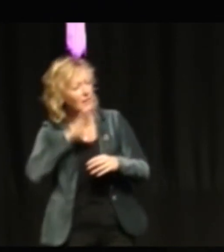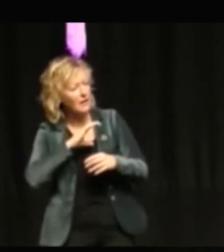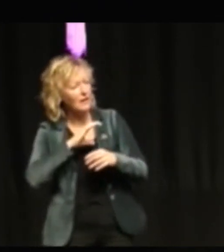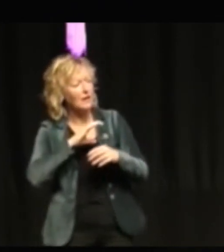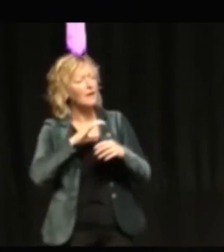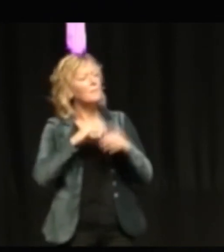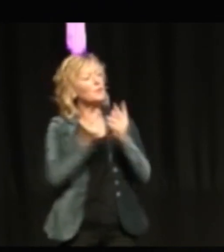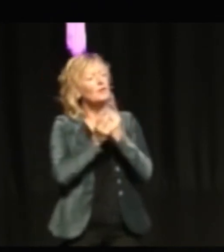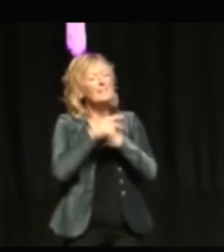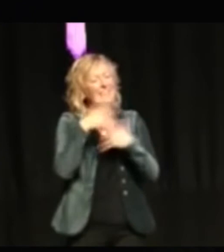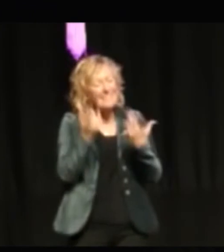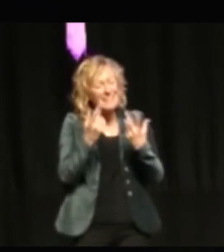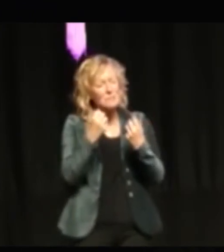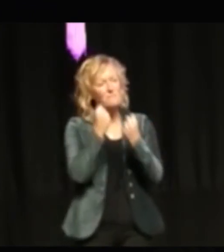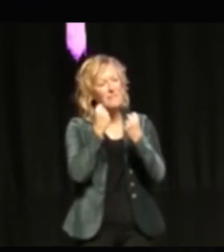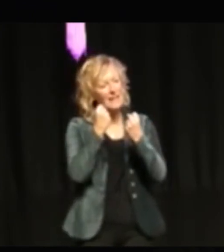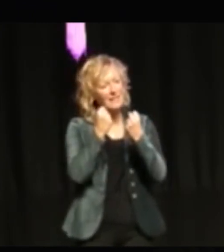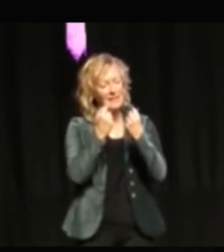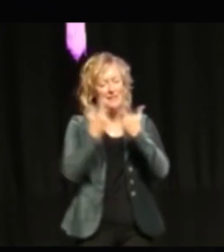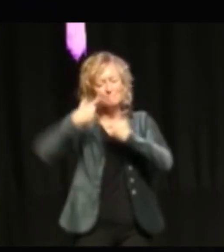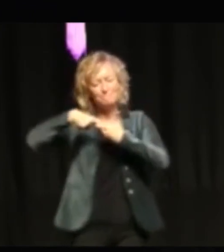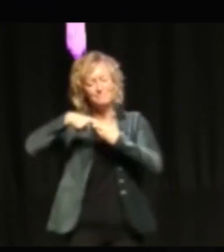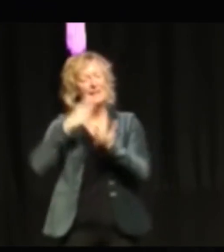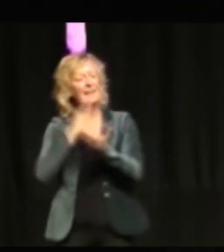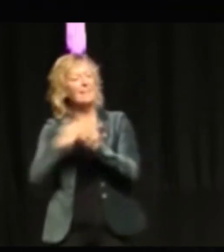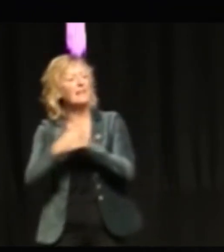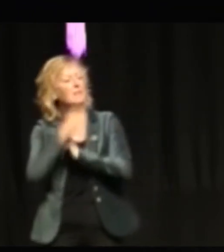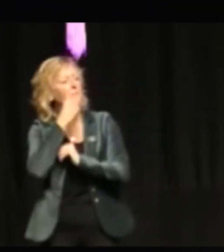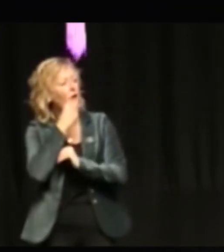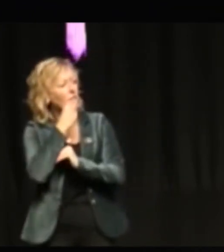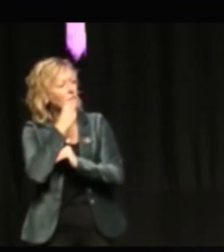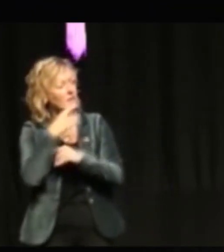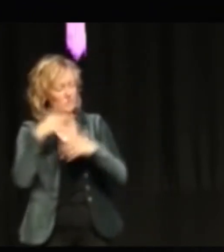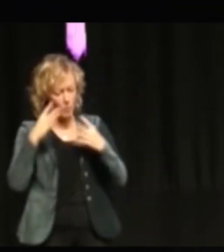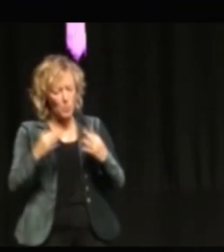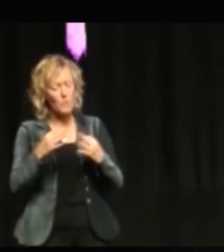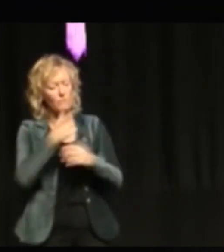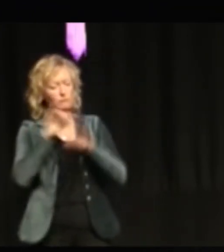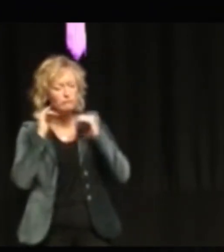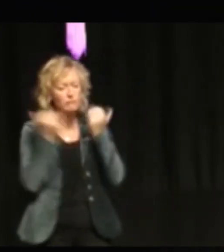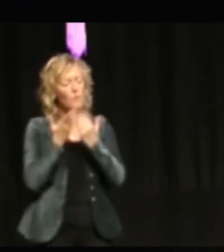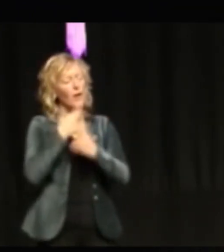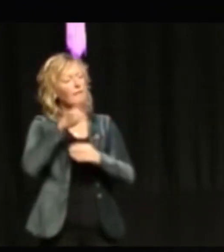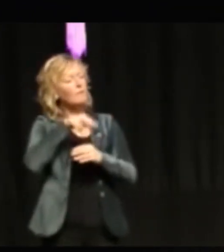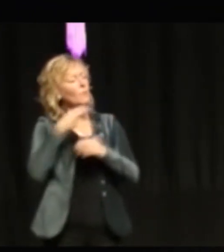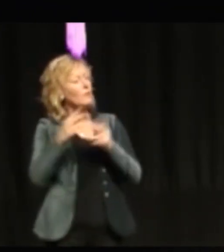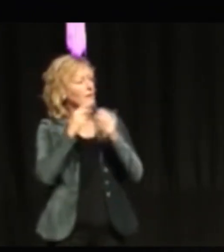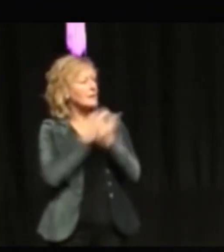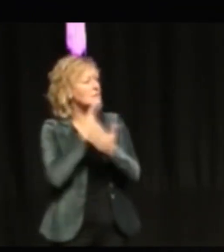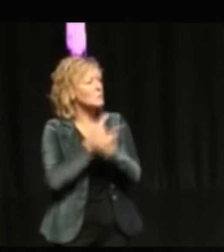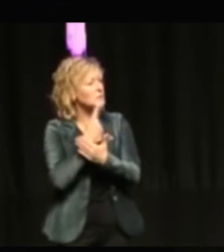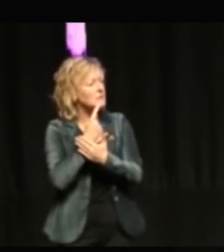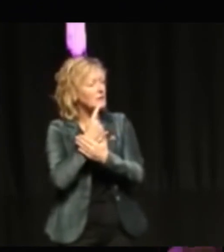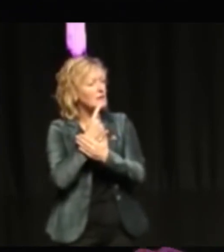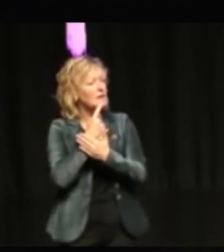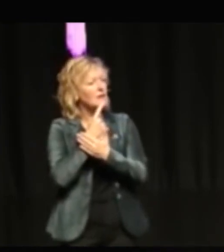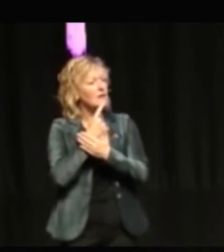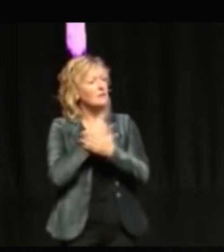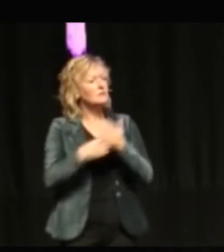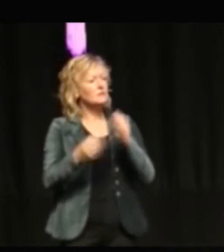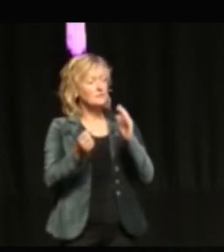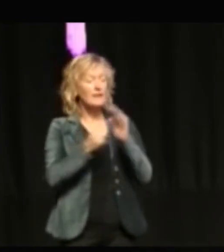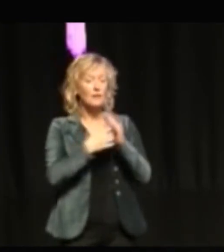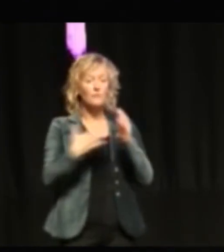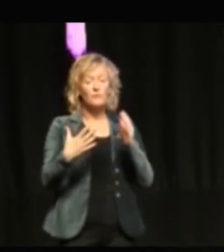essential for the fulfillment of the right to adequate food. So, and if you're interested in this issue, we will have a seminar at